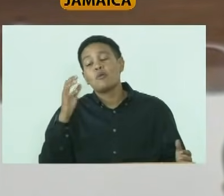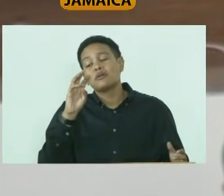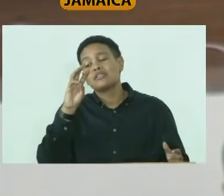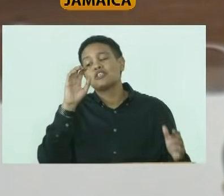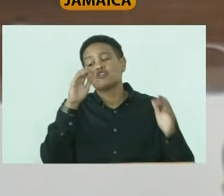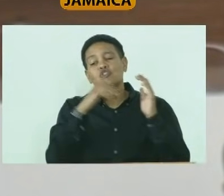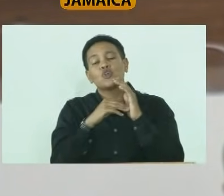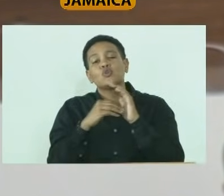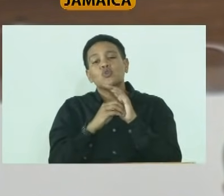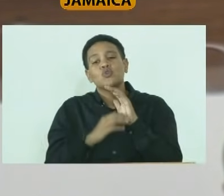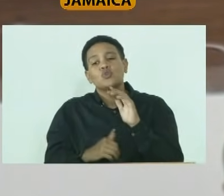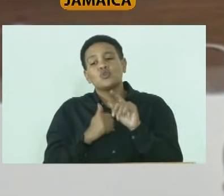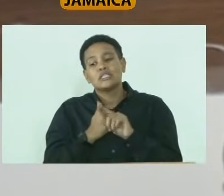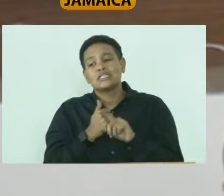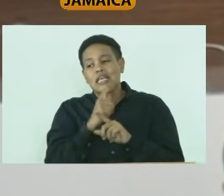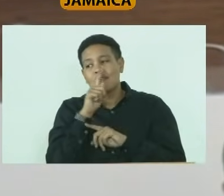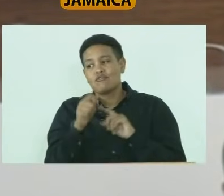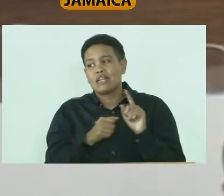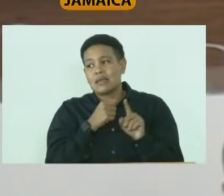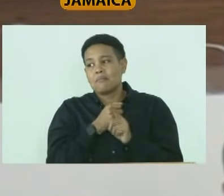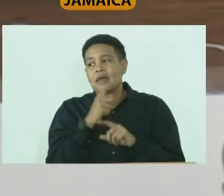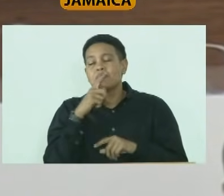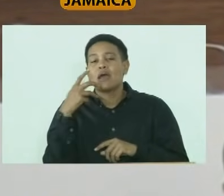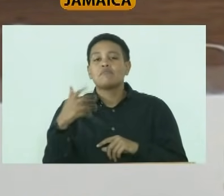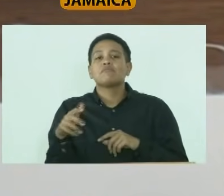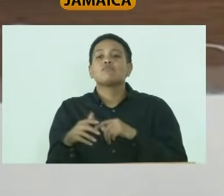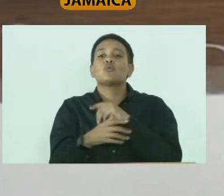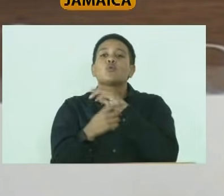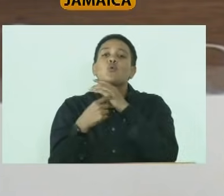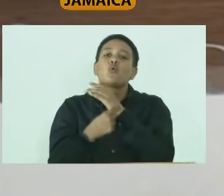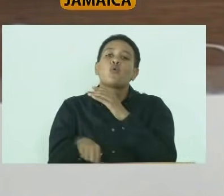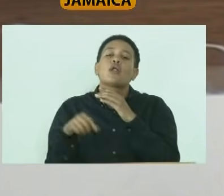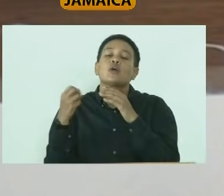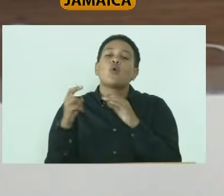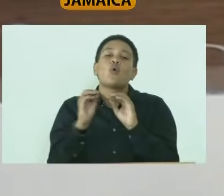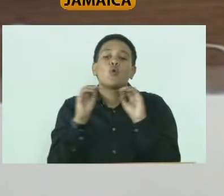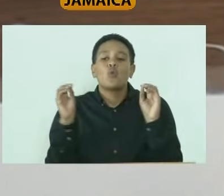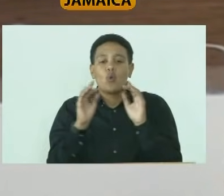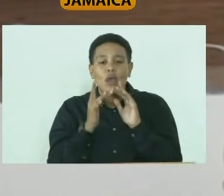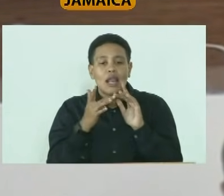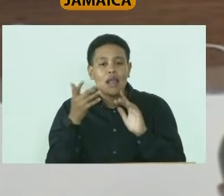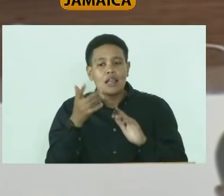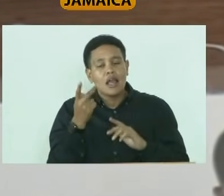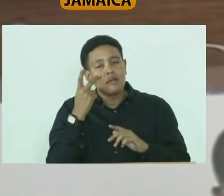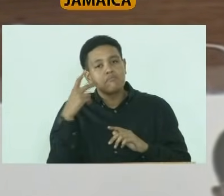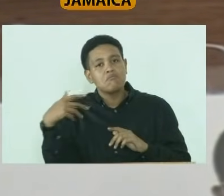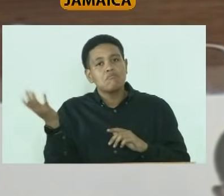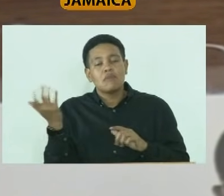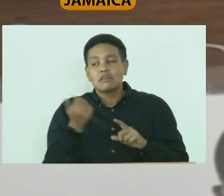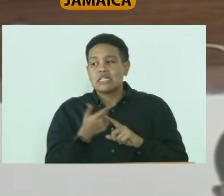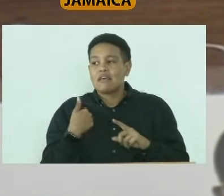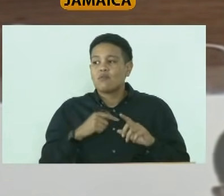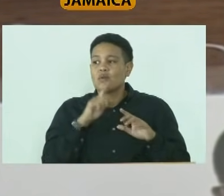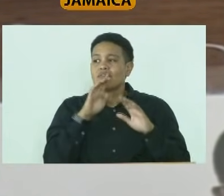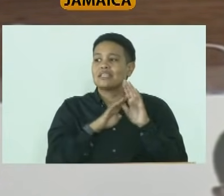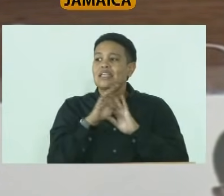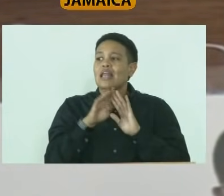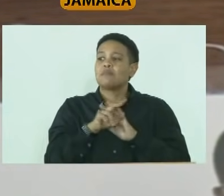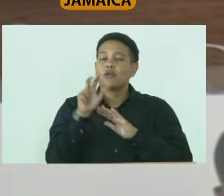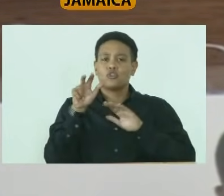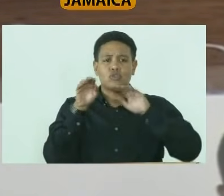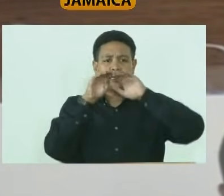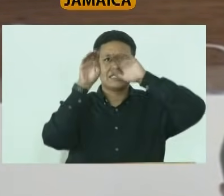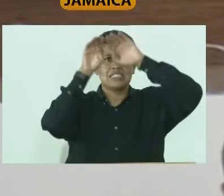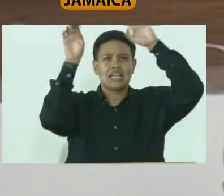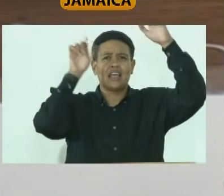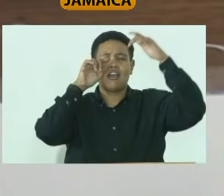600,000 students, are impacted by poor quality or no internet service. We have therefore developed a 3-tier connectivity